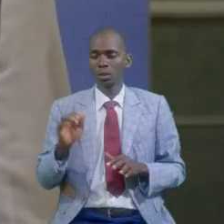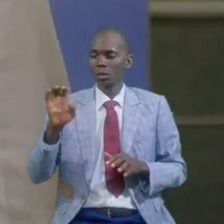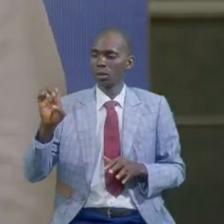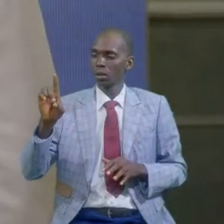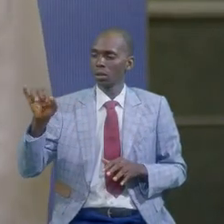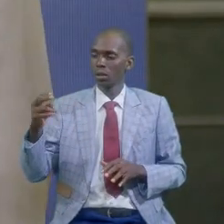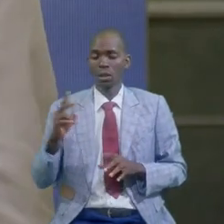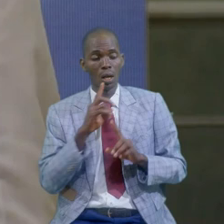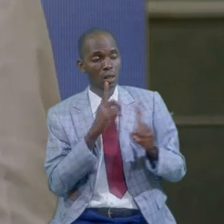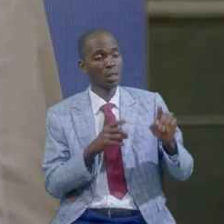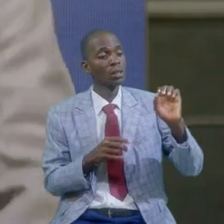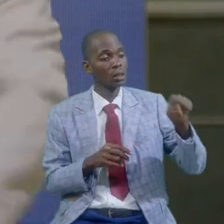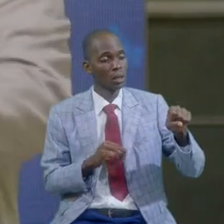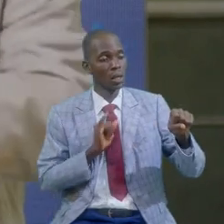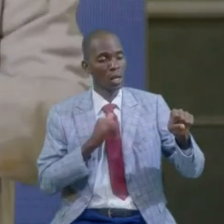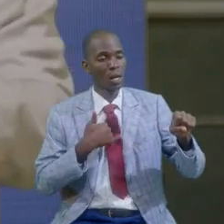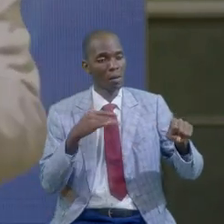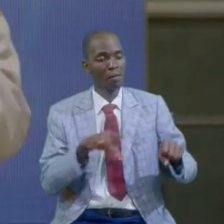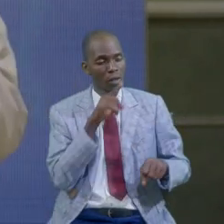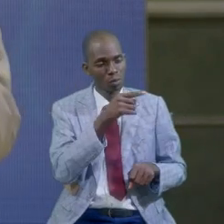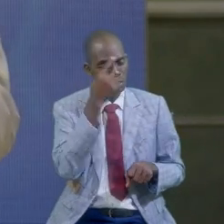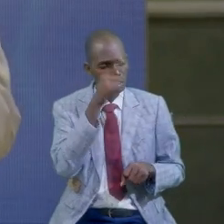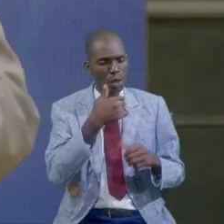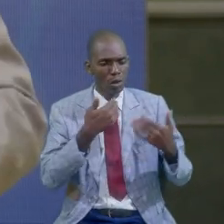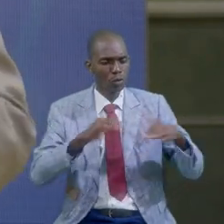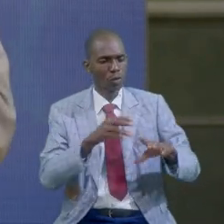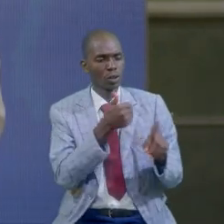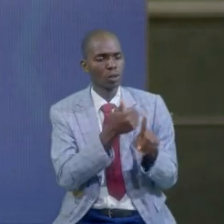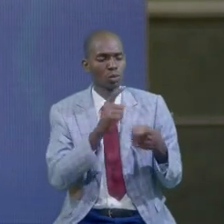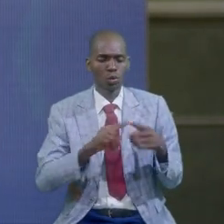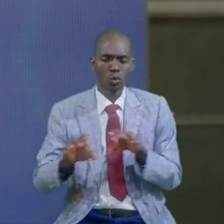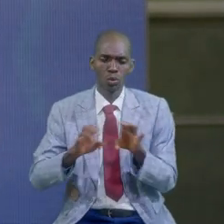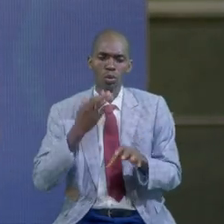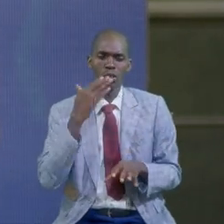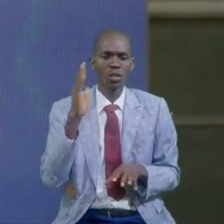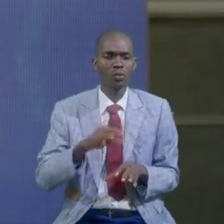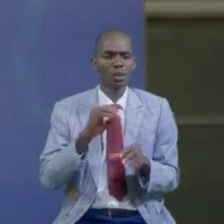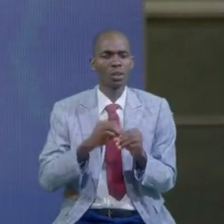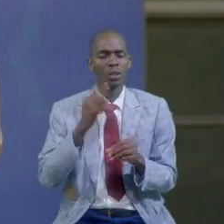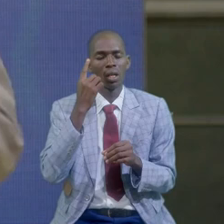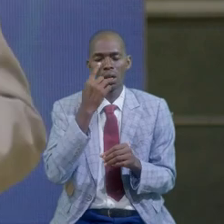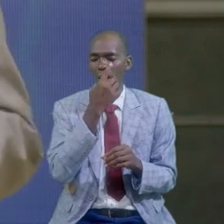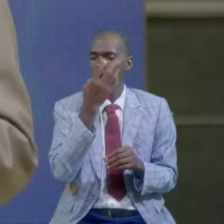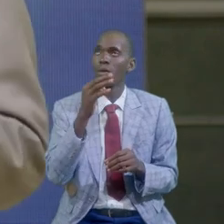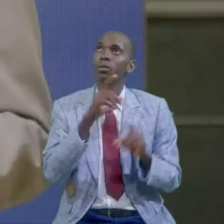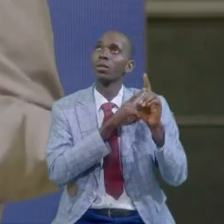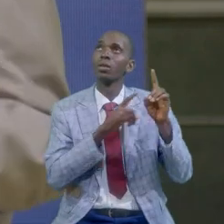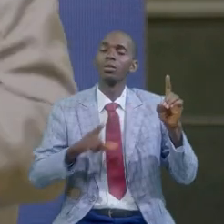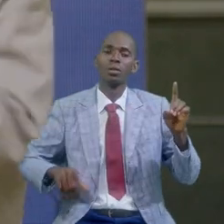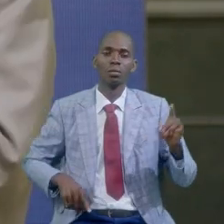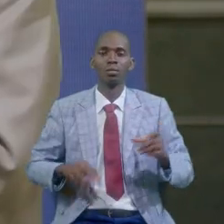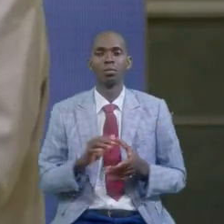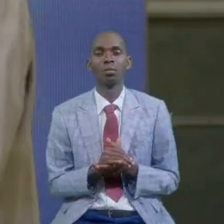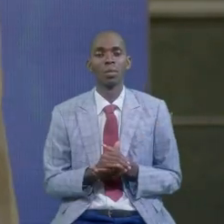hast sold thyself to work evil in the sight of the Lord. He had